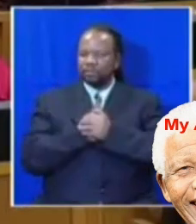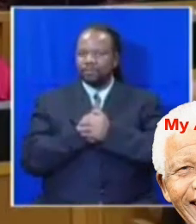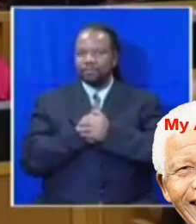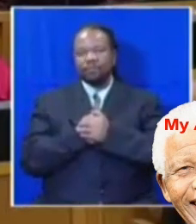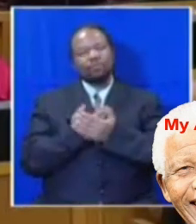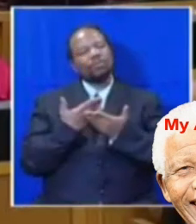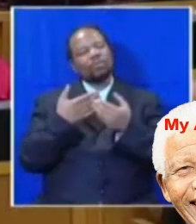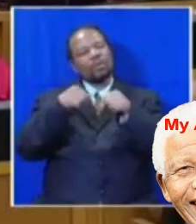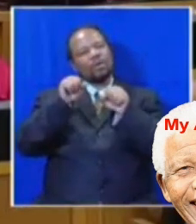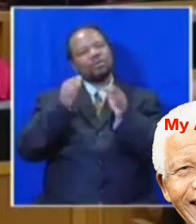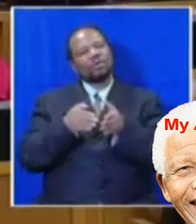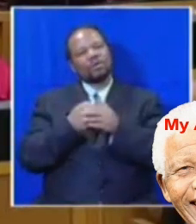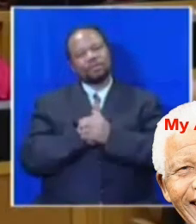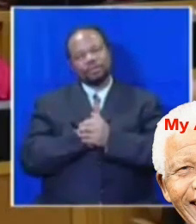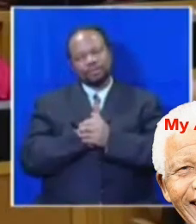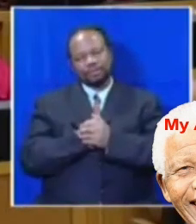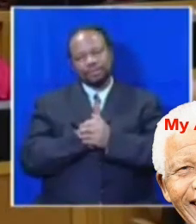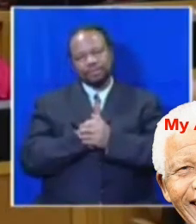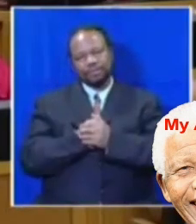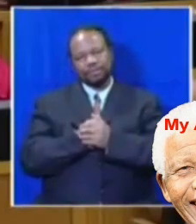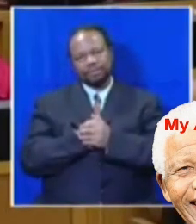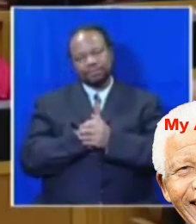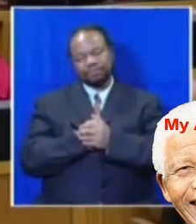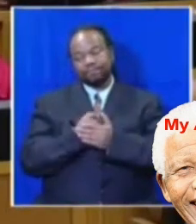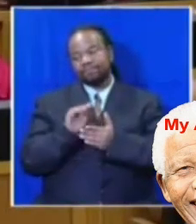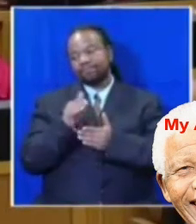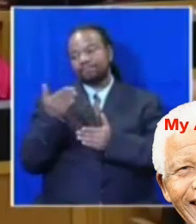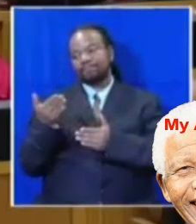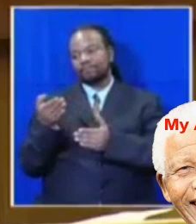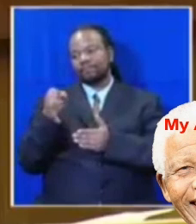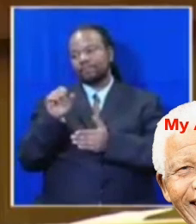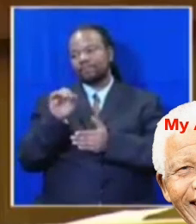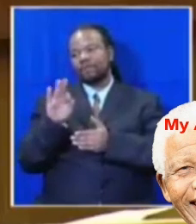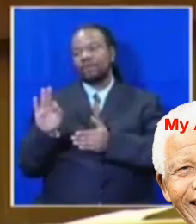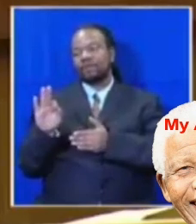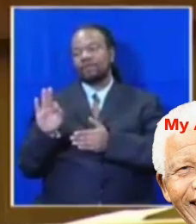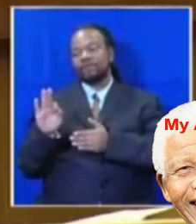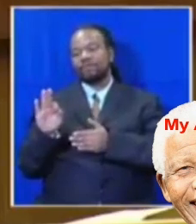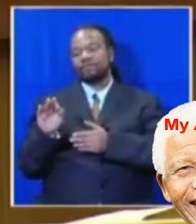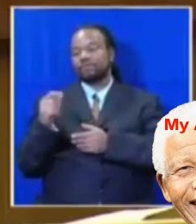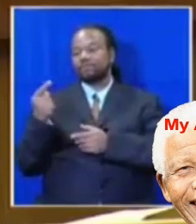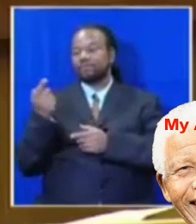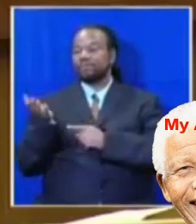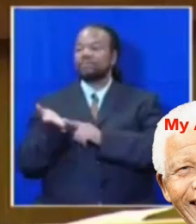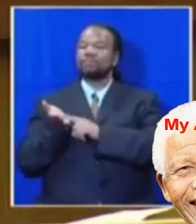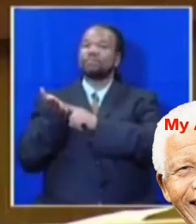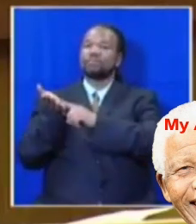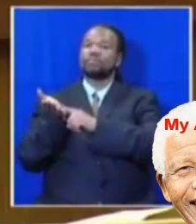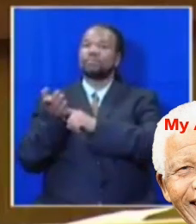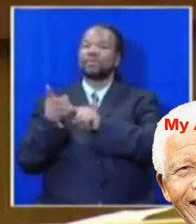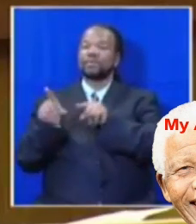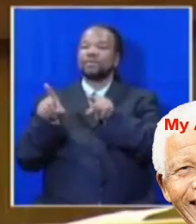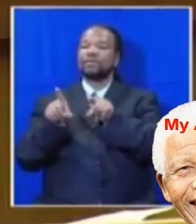House Chair, when the EFF, which parades itself as the 1930s Hitler